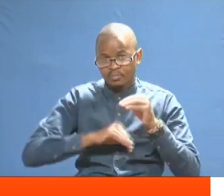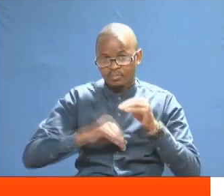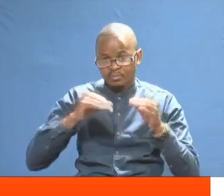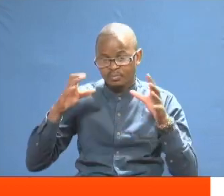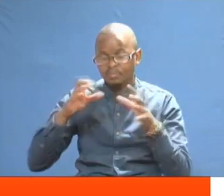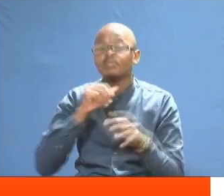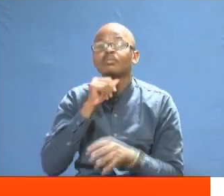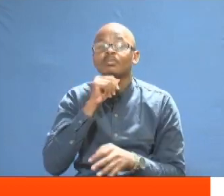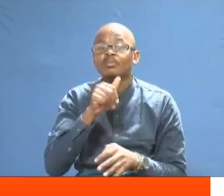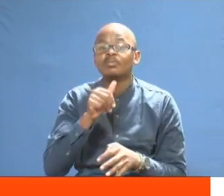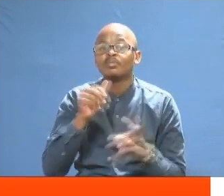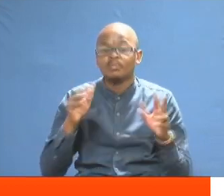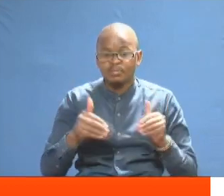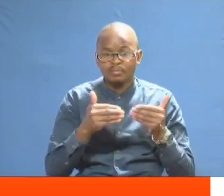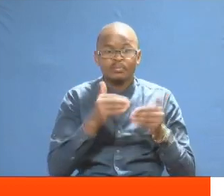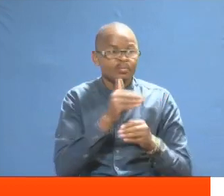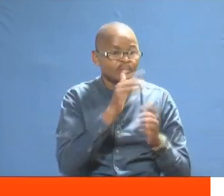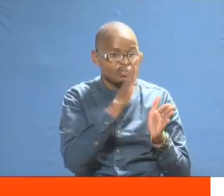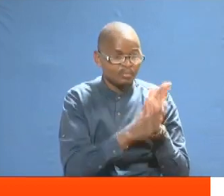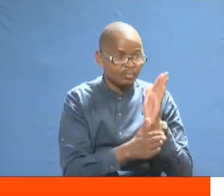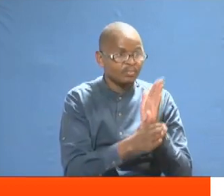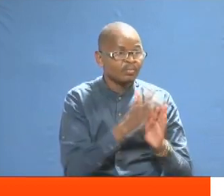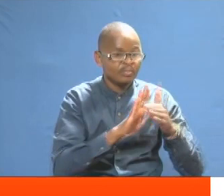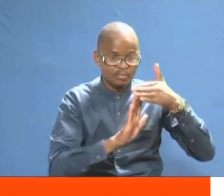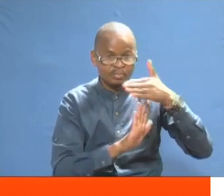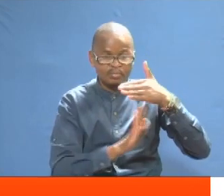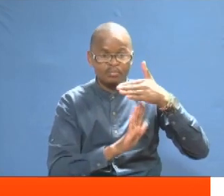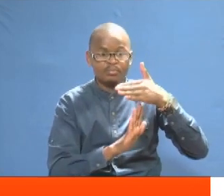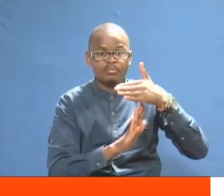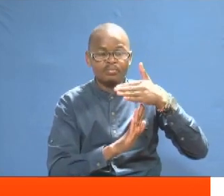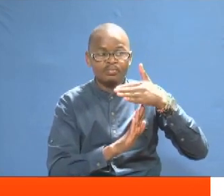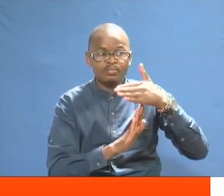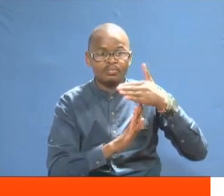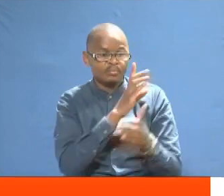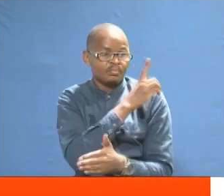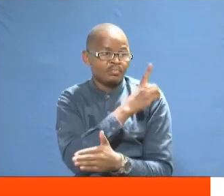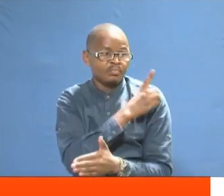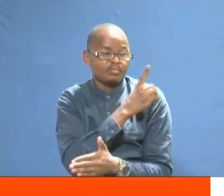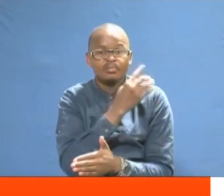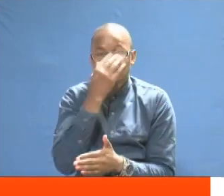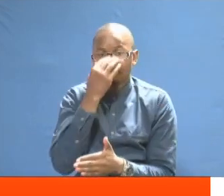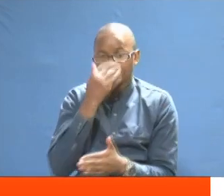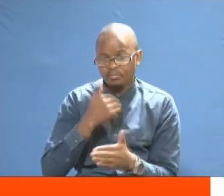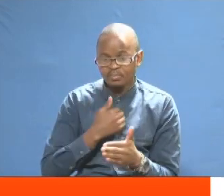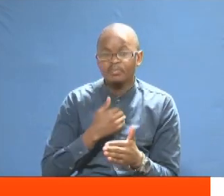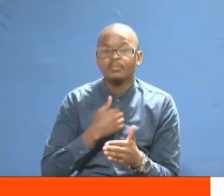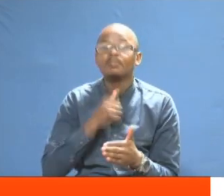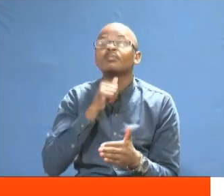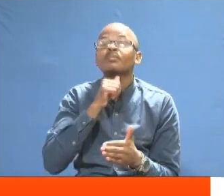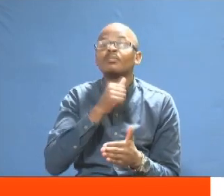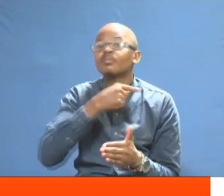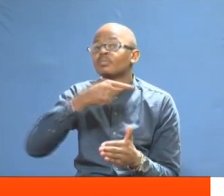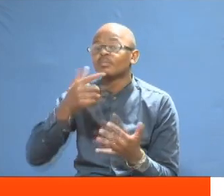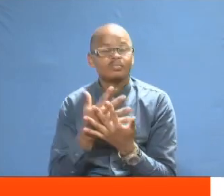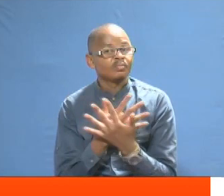the party, not issuing empty threats. And I can tell you, Deputy President Dr. William Ruto, as the Deputy Party Leader, will not go